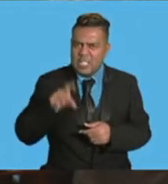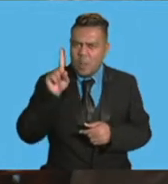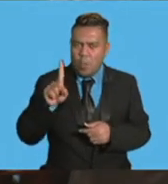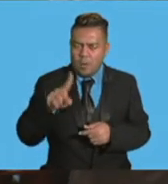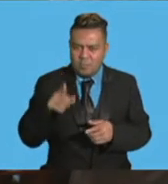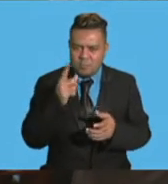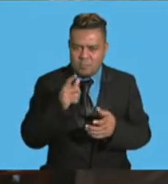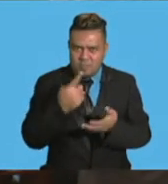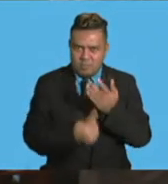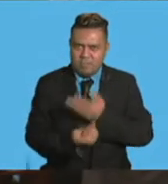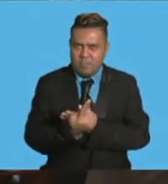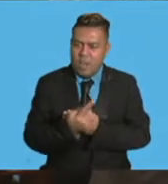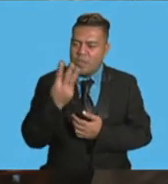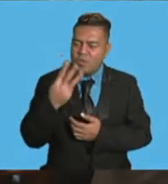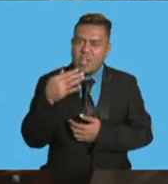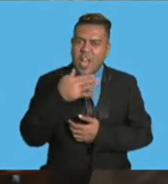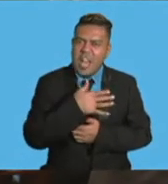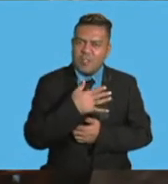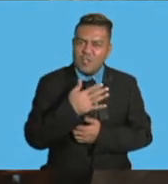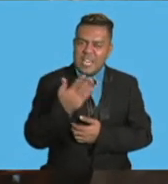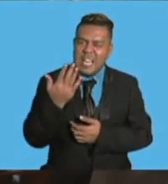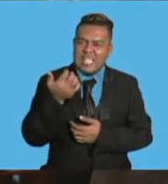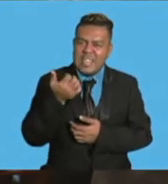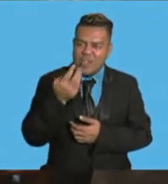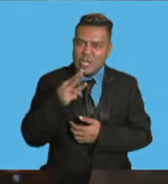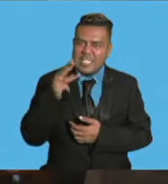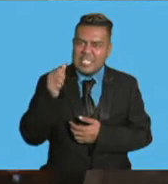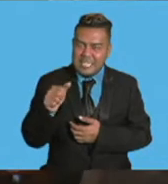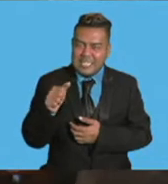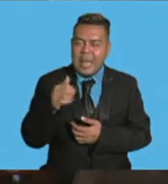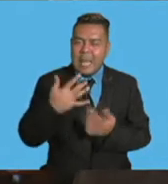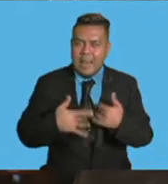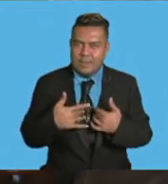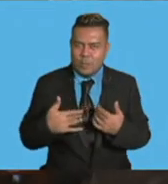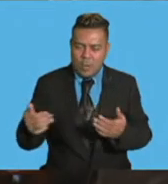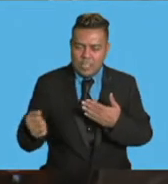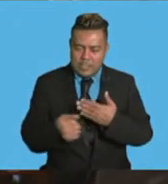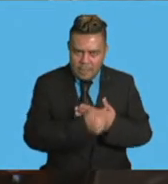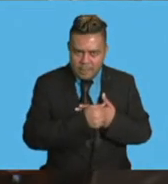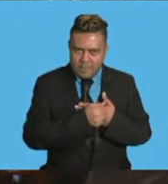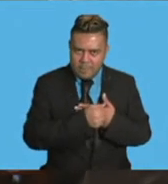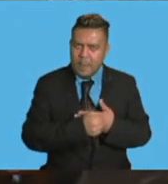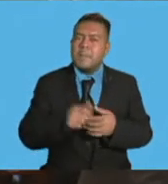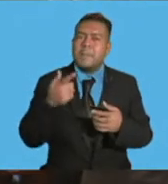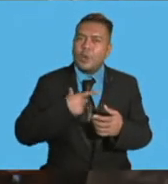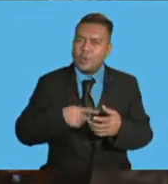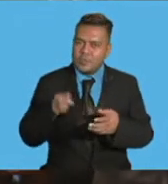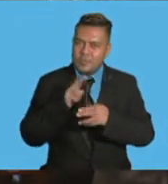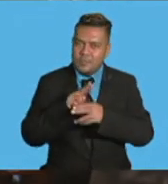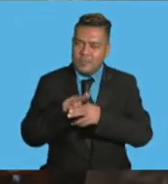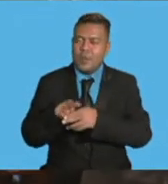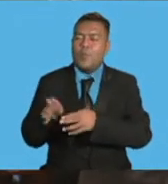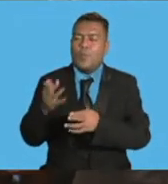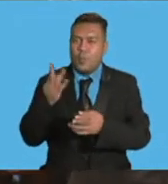cases, about 326 lives were saved as a result of